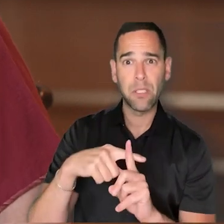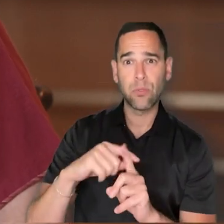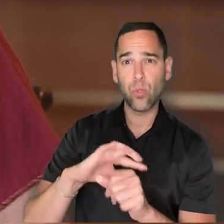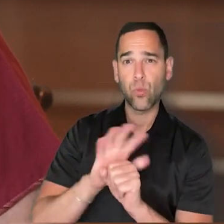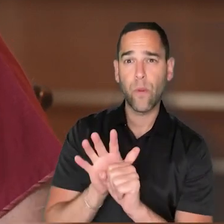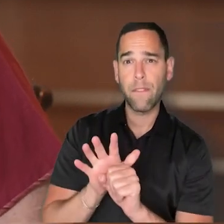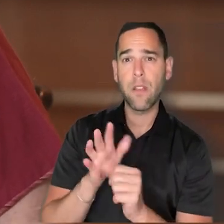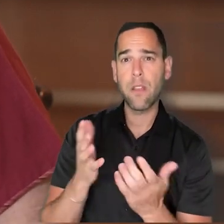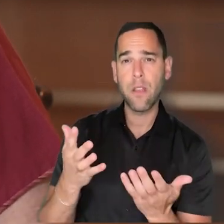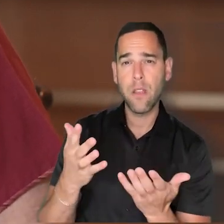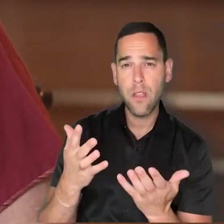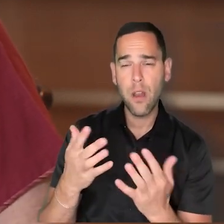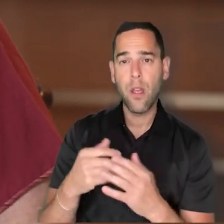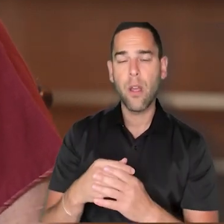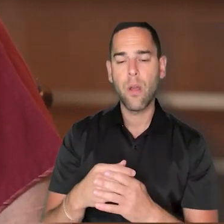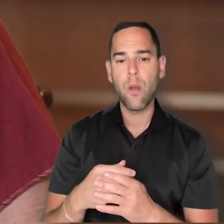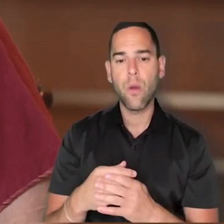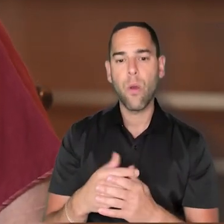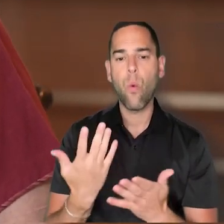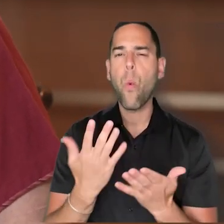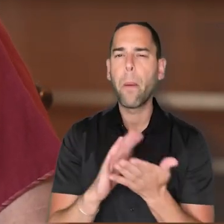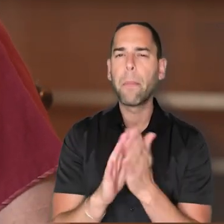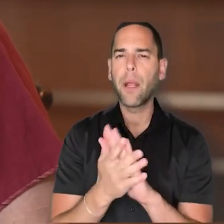COVID. I think what was very